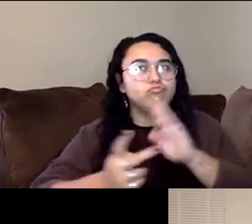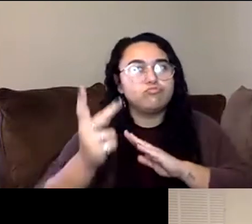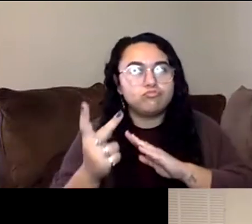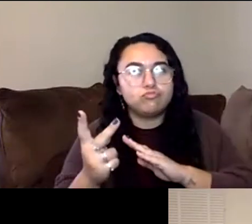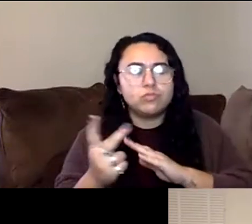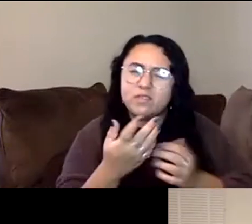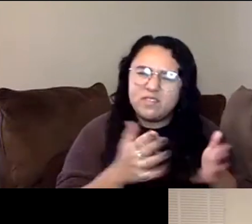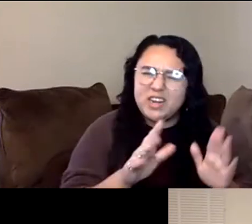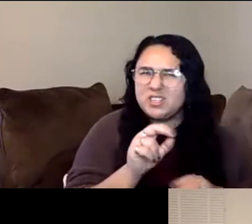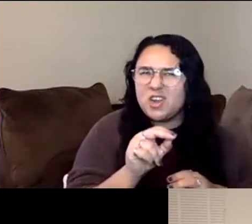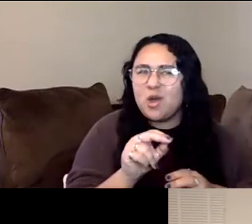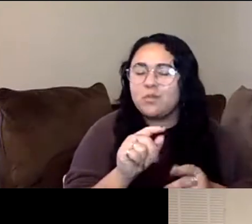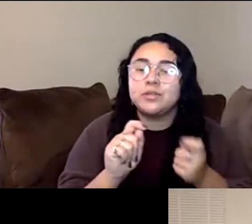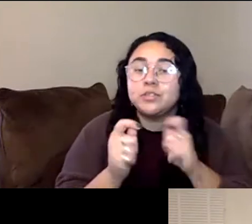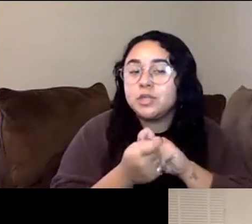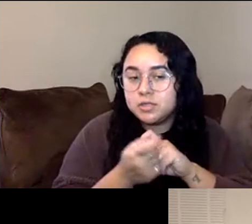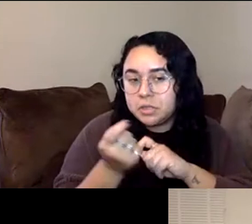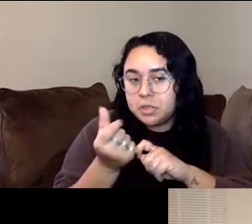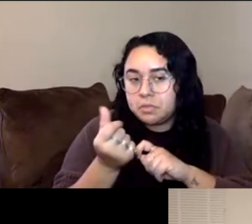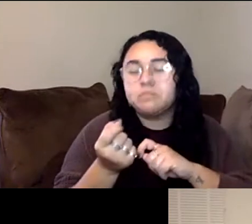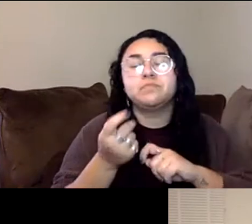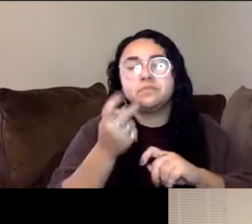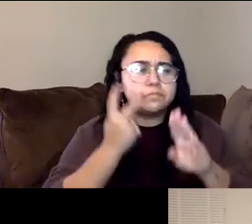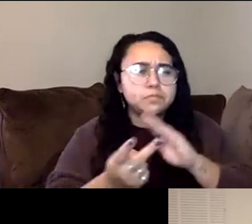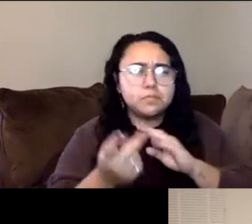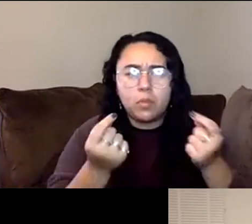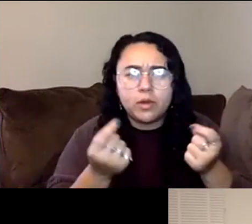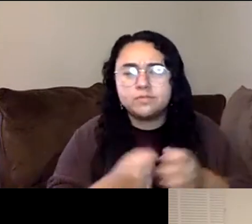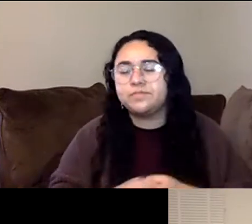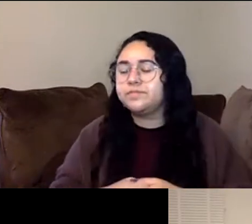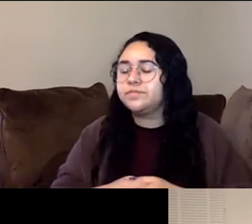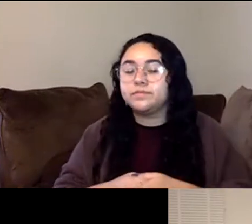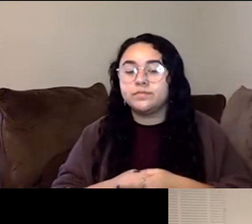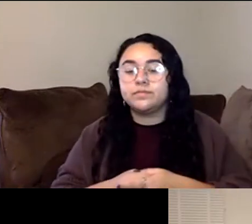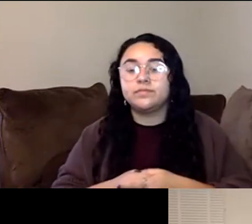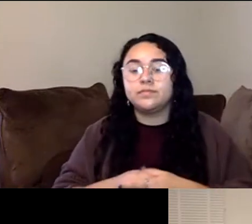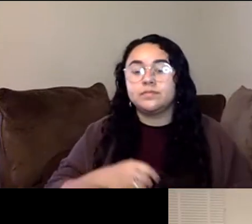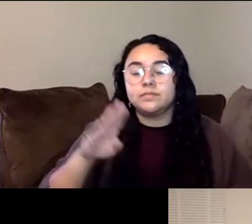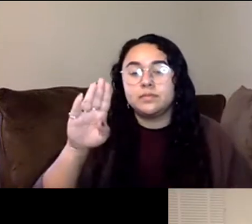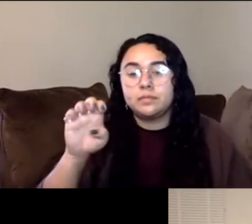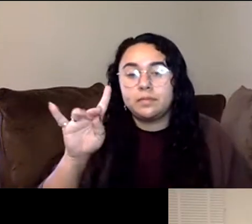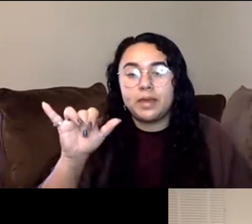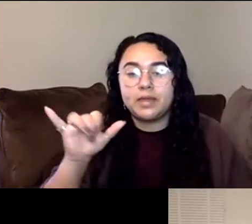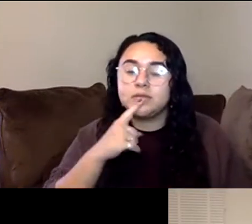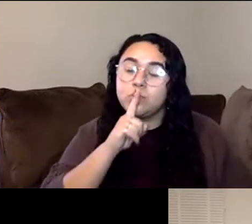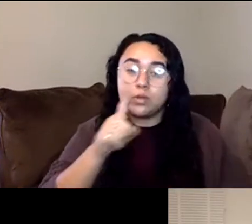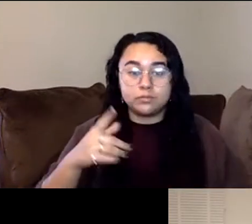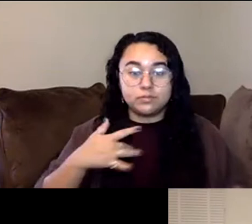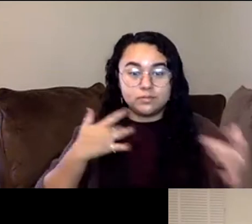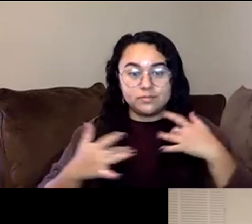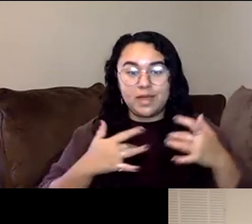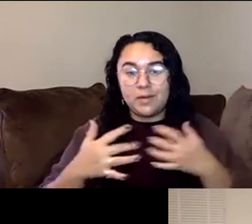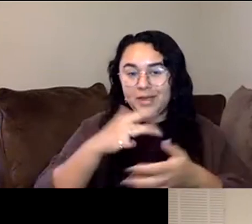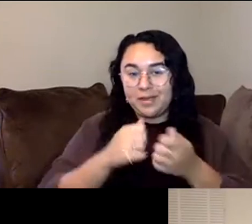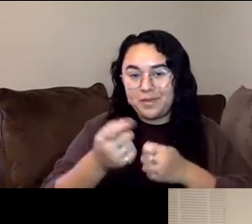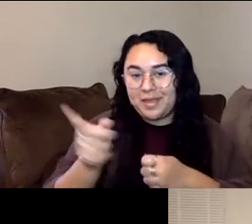be over. That's a really exciting question. Well, I just kind of, I want to hang out with them all first and